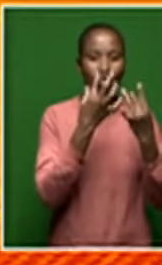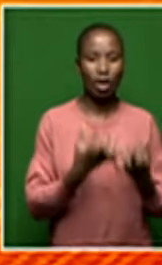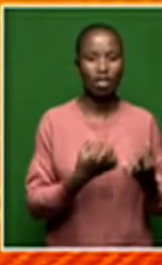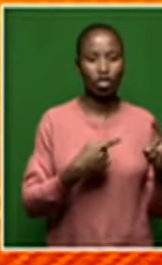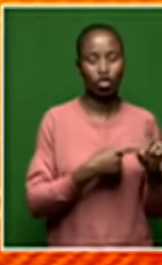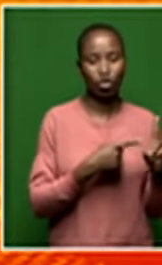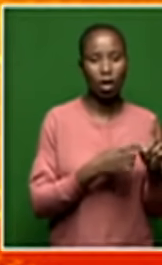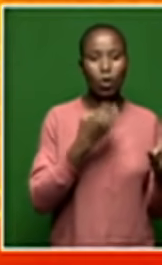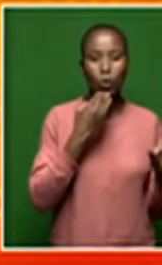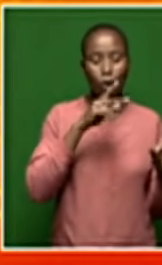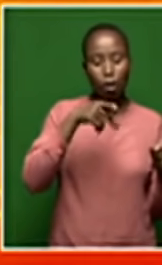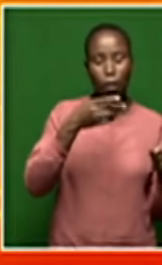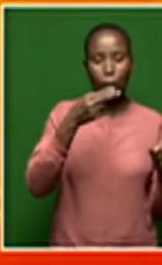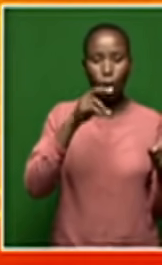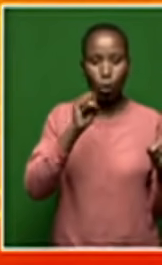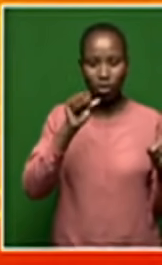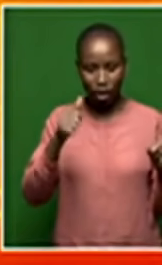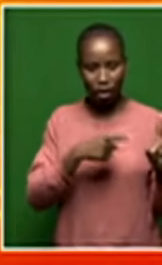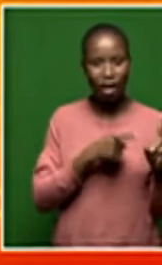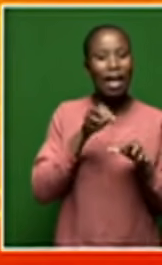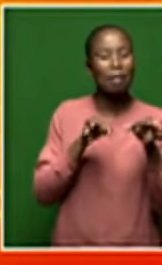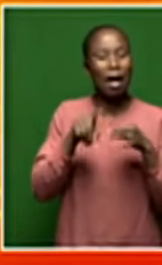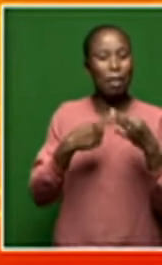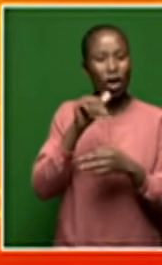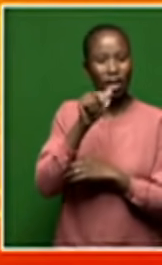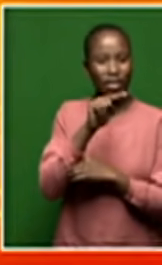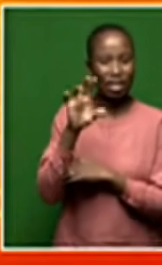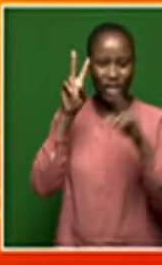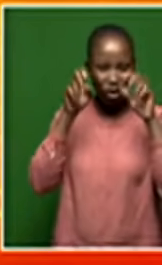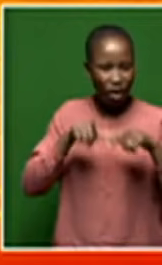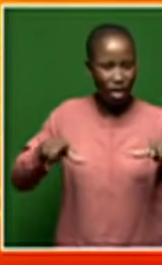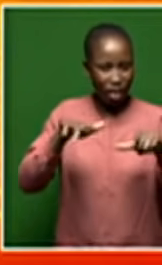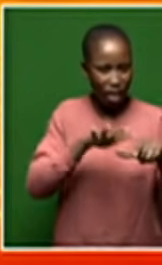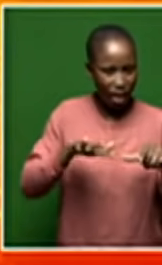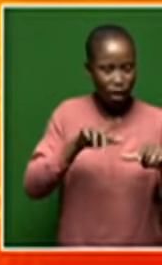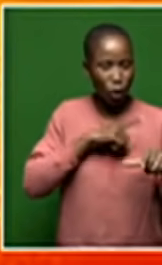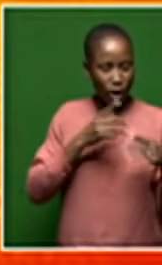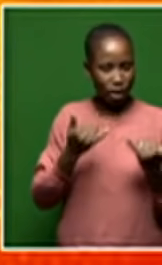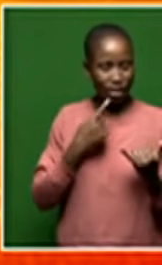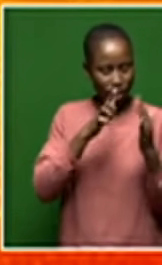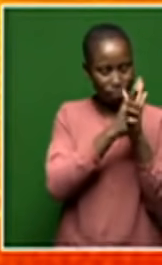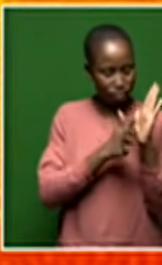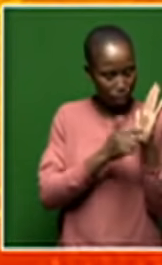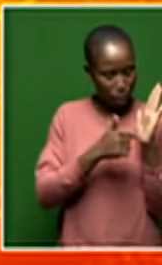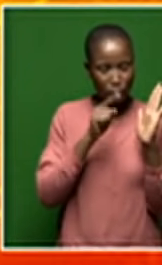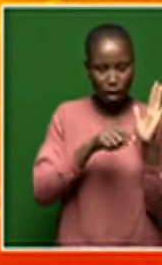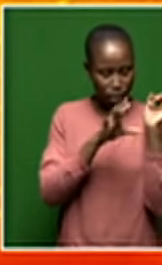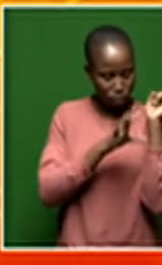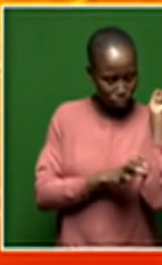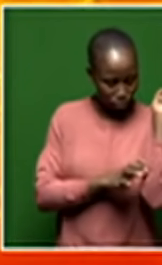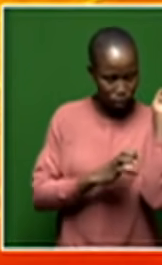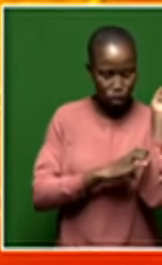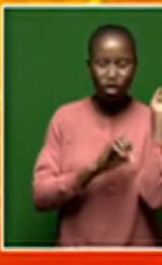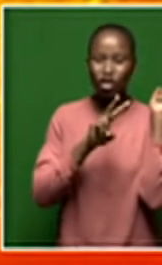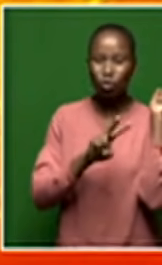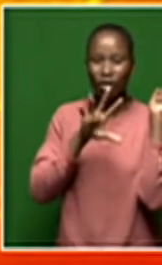Phosa explaining the ANC's position on land in regards to the legislation that will see the amendment of Section 25 of the